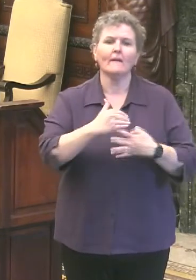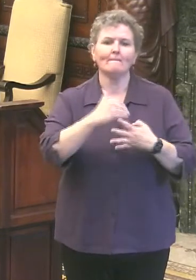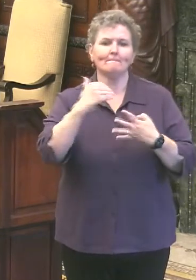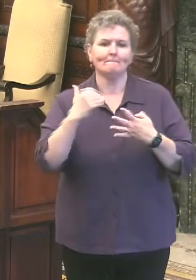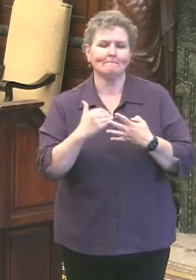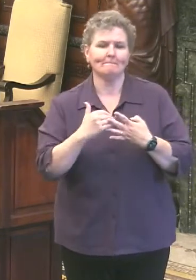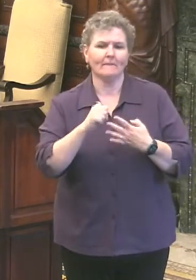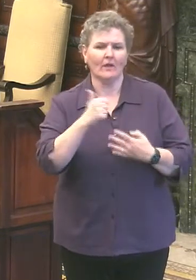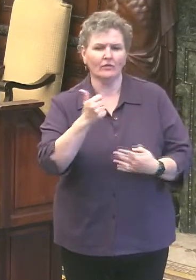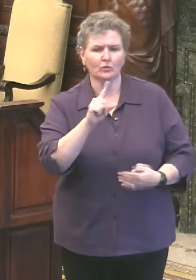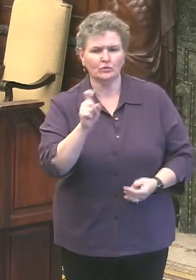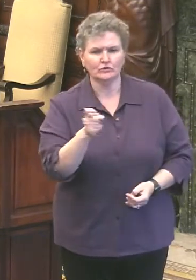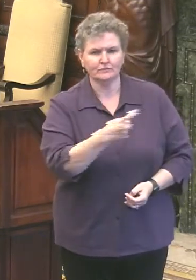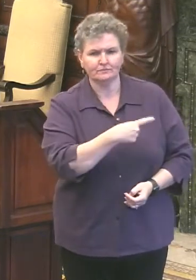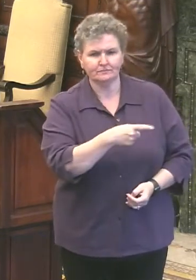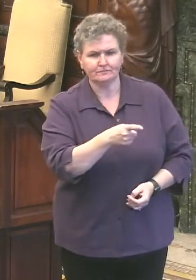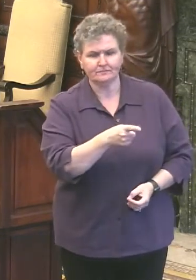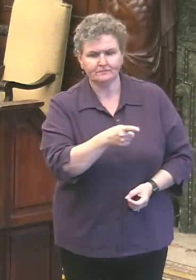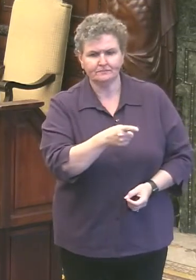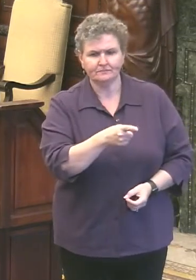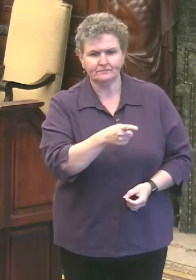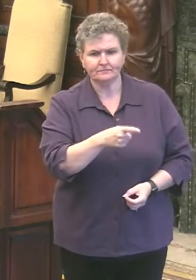Yaima Crespo of Telemundo.